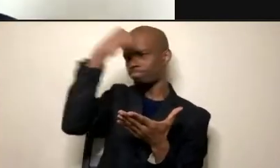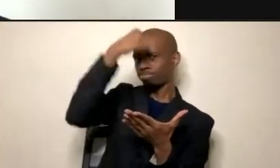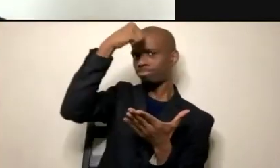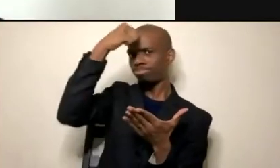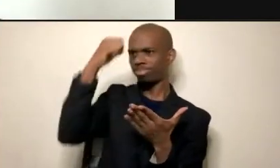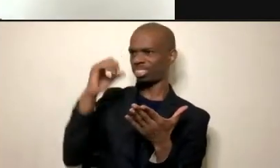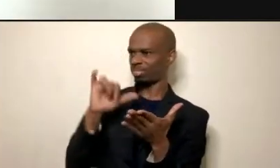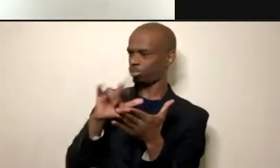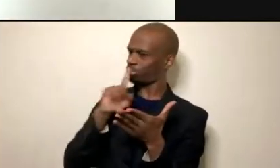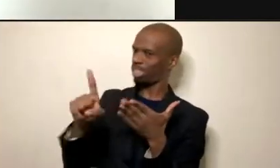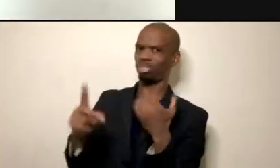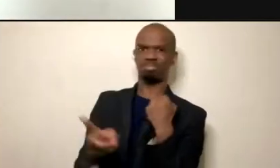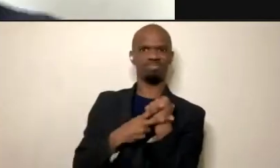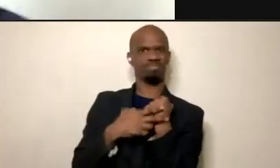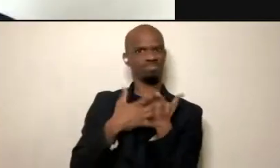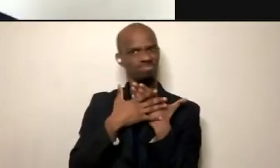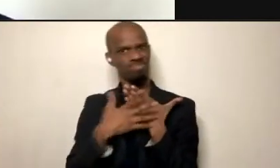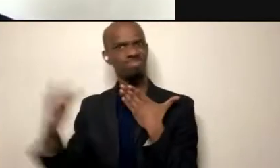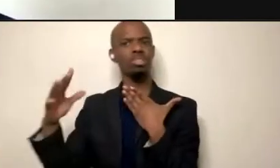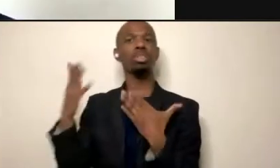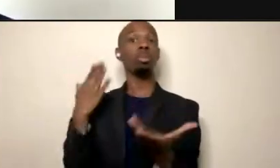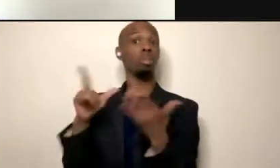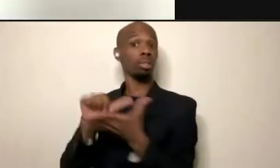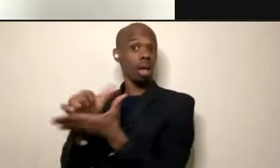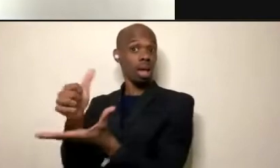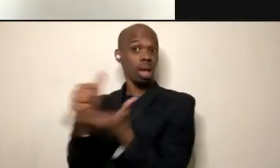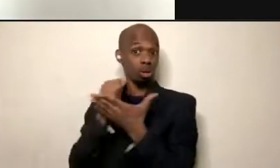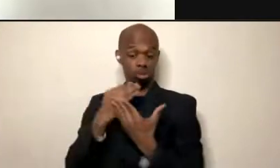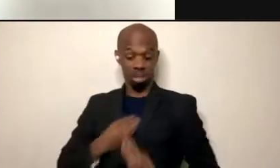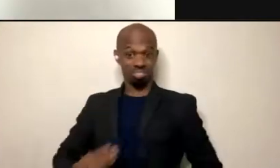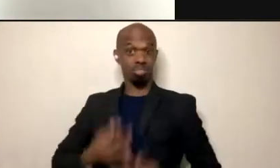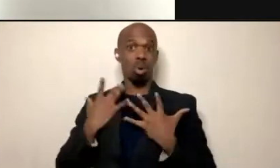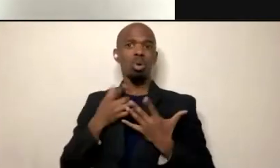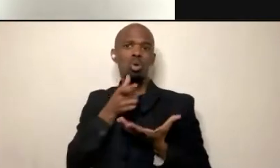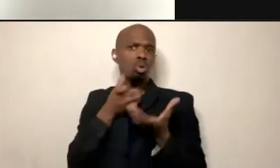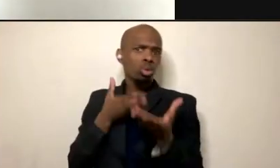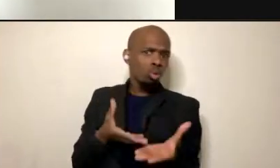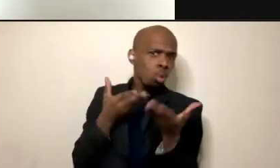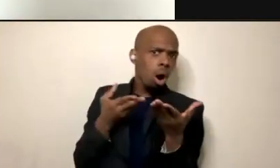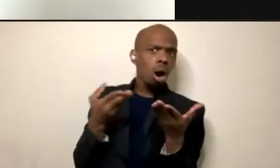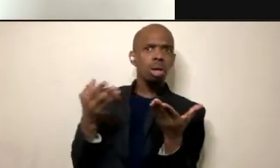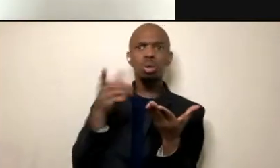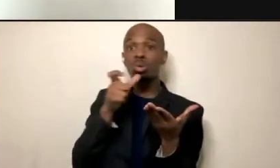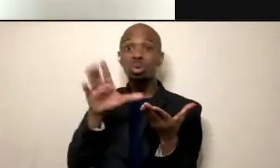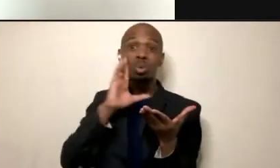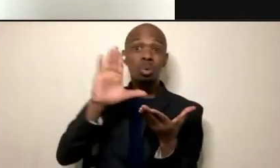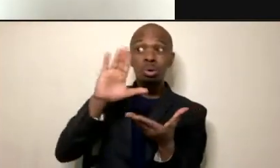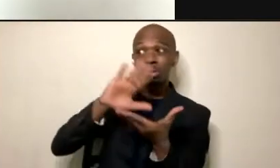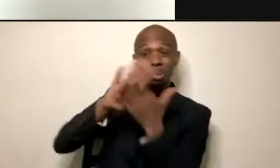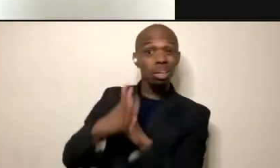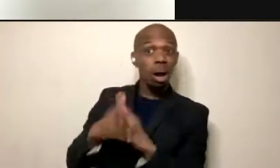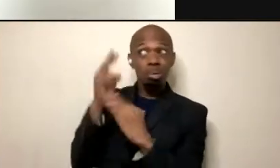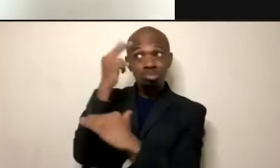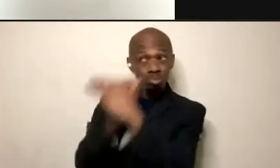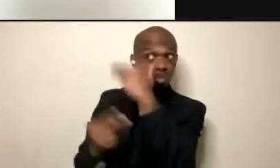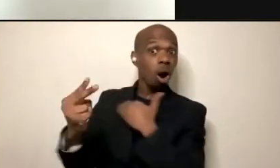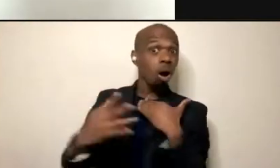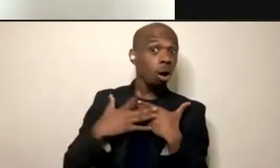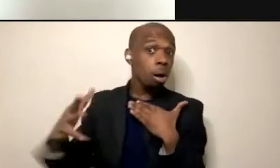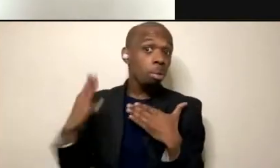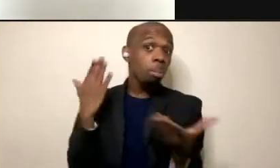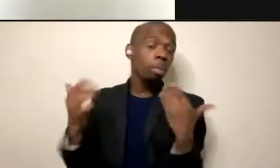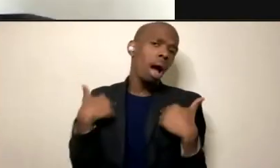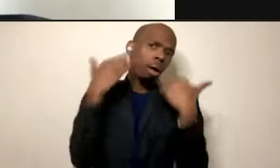you are as you go forward. Maybe it does, maybe it doesn't. But I don't forget them. There are so